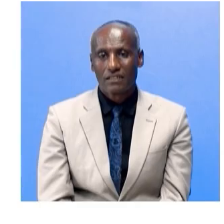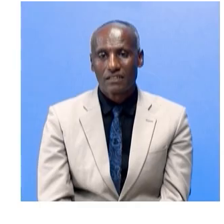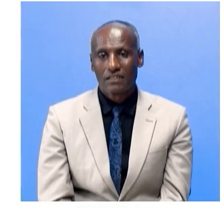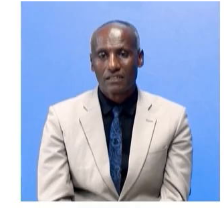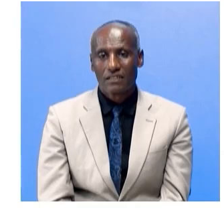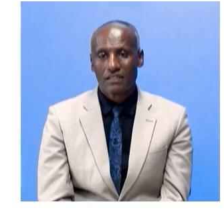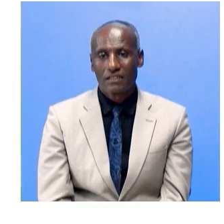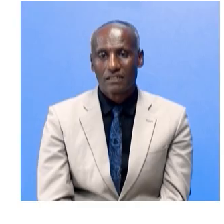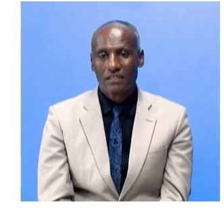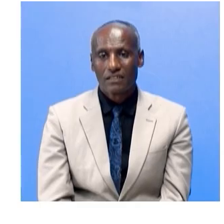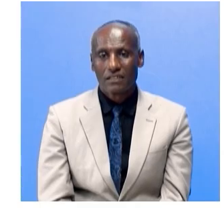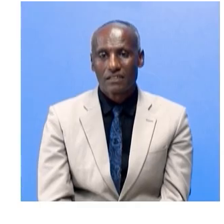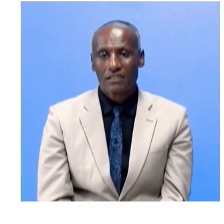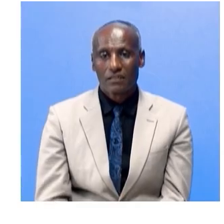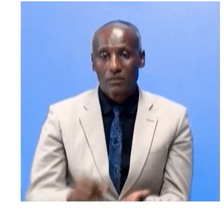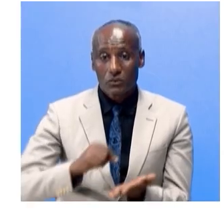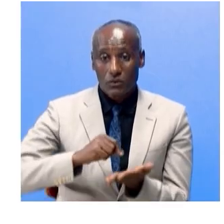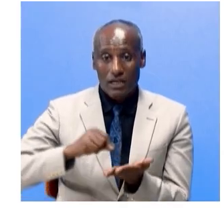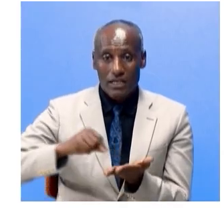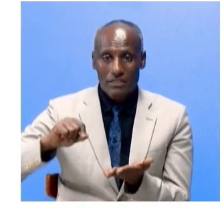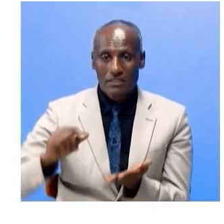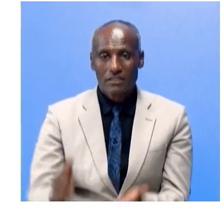Able to write